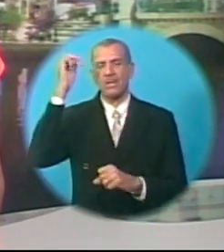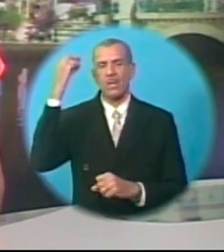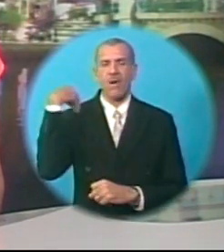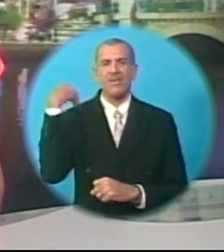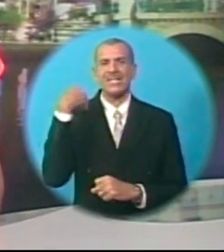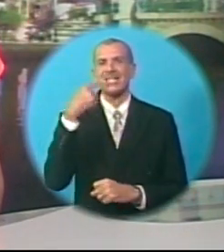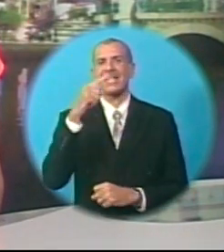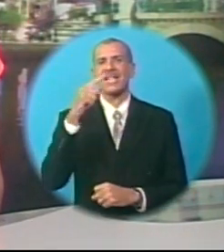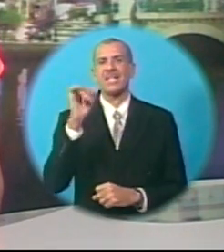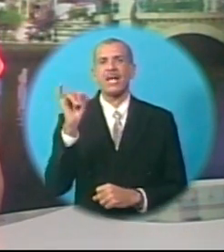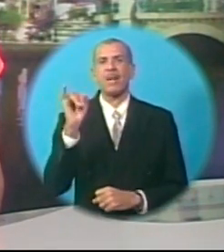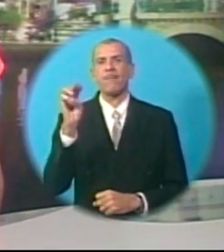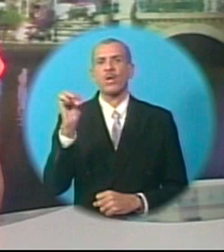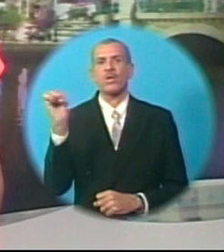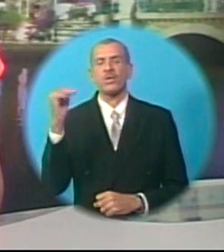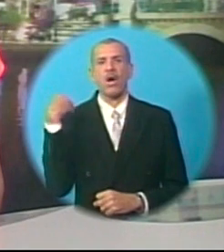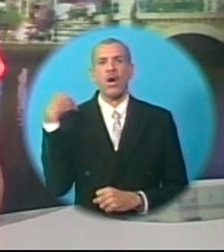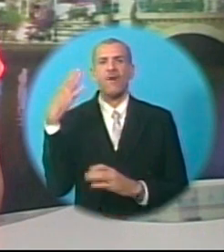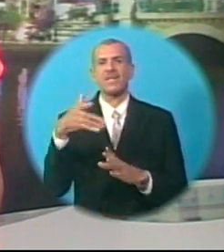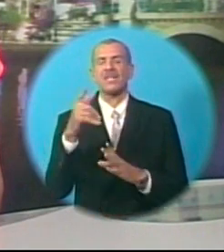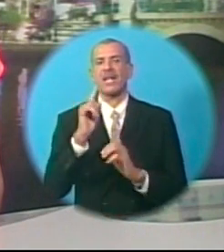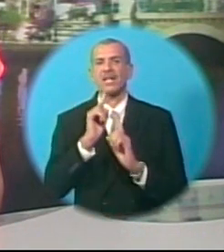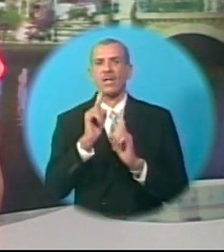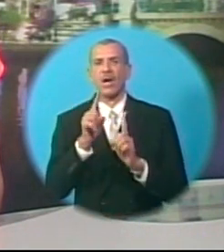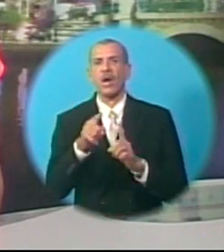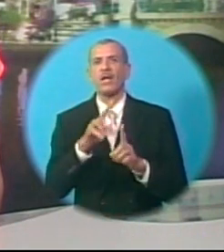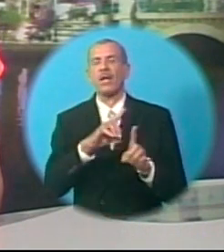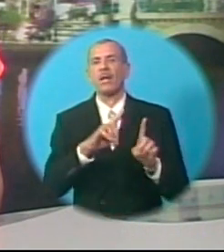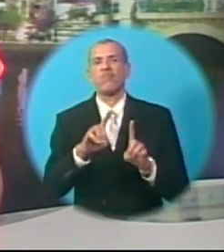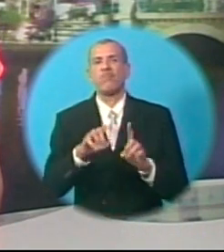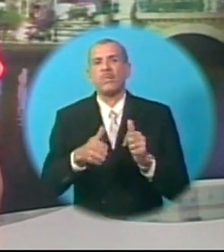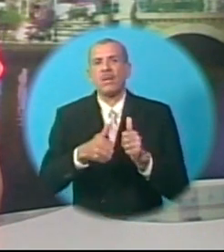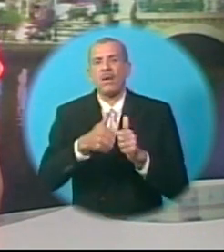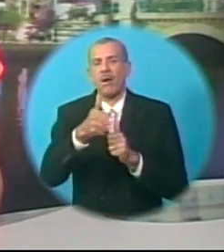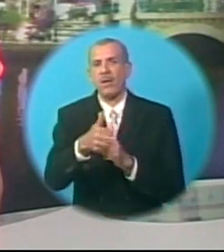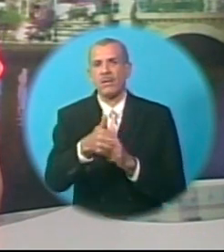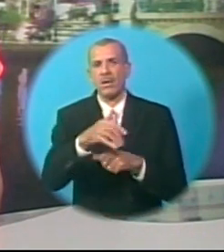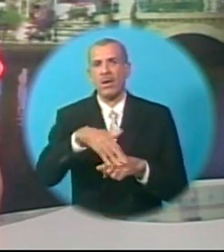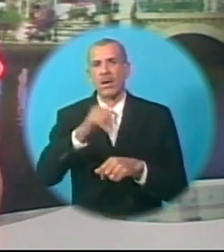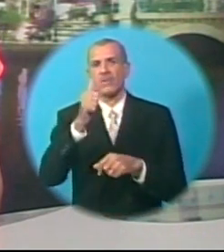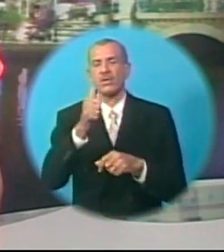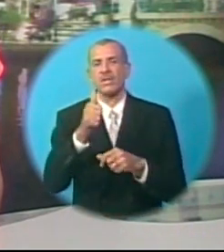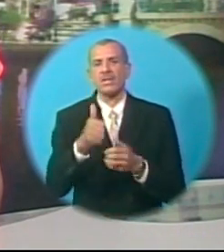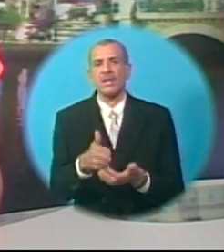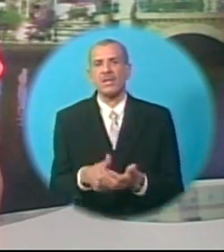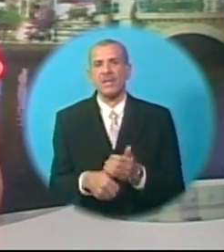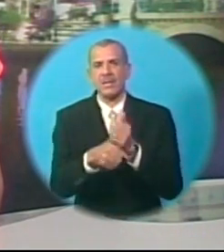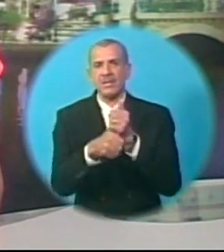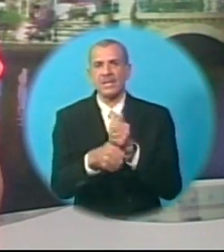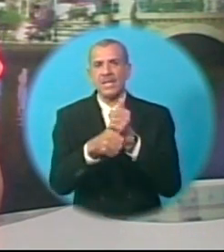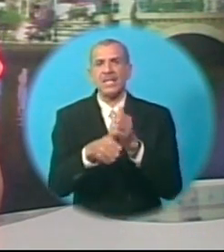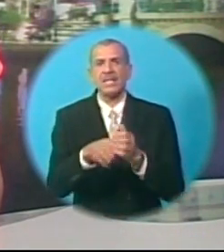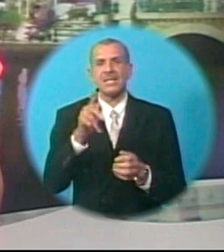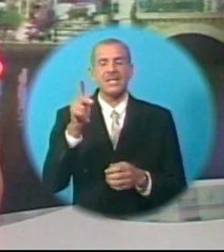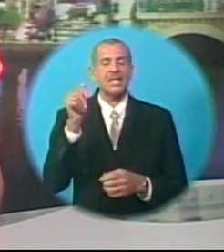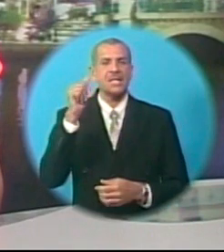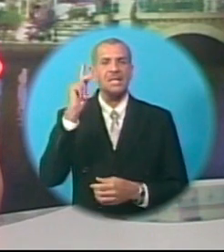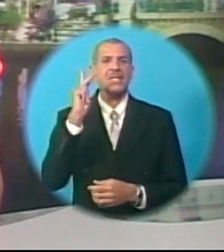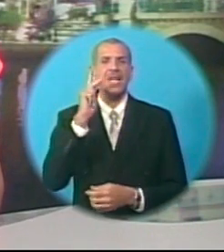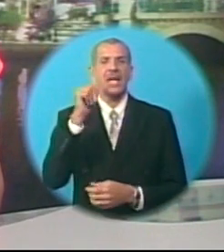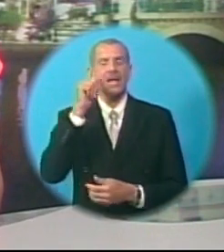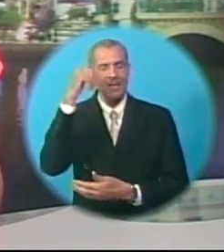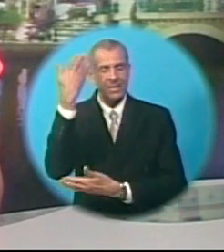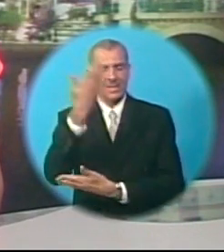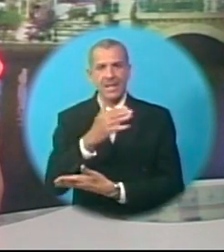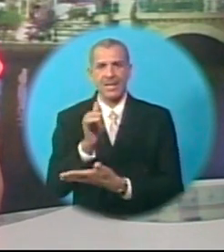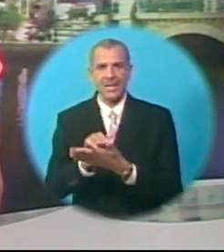said immigration officers had actually gone above and beyond the call of duty to assist King and her son on the night in question.